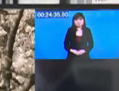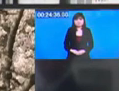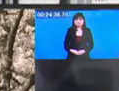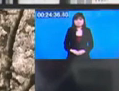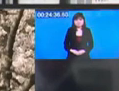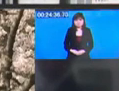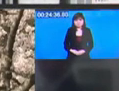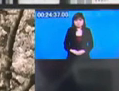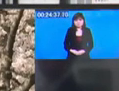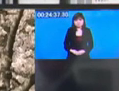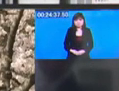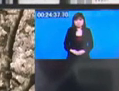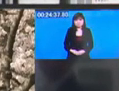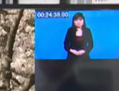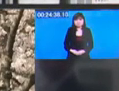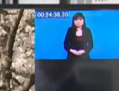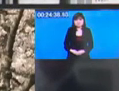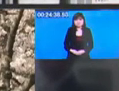Here you are. are.